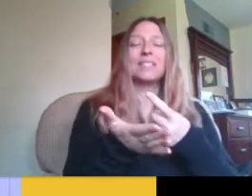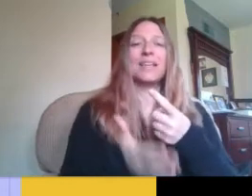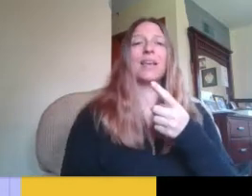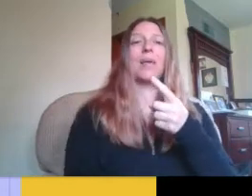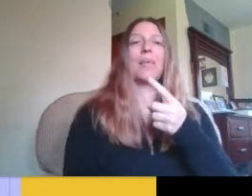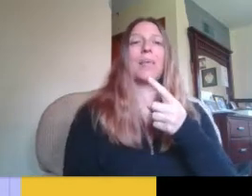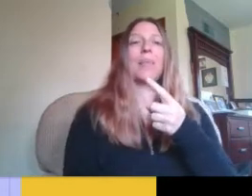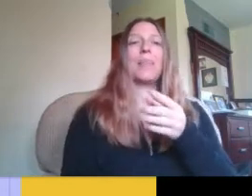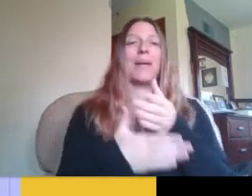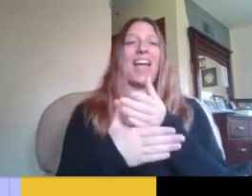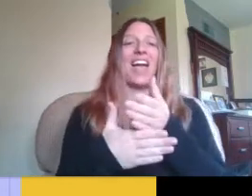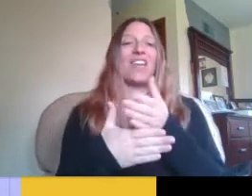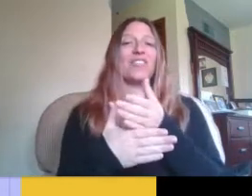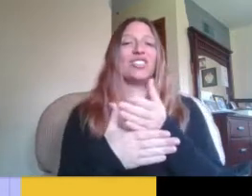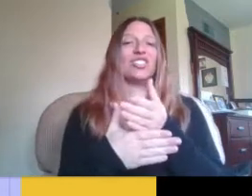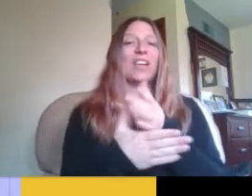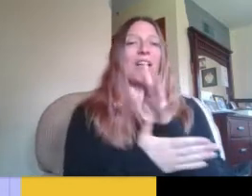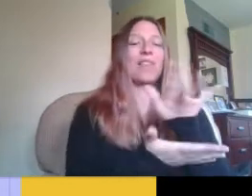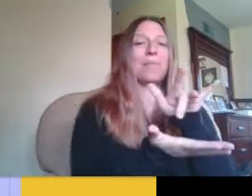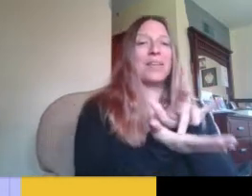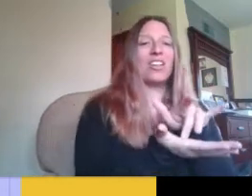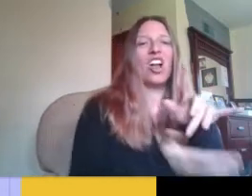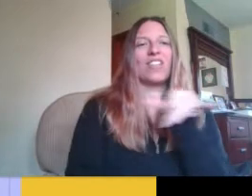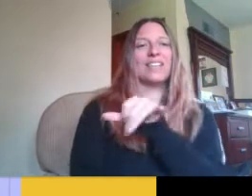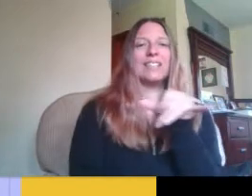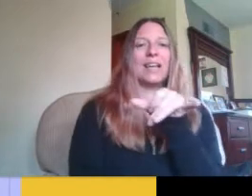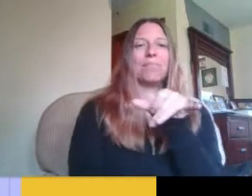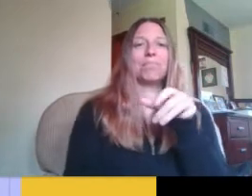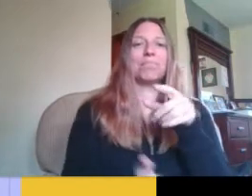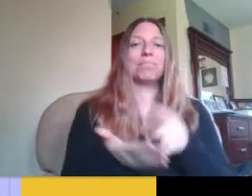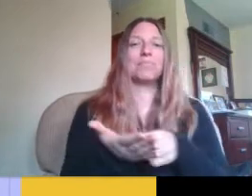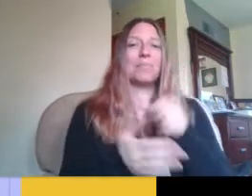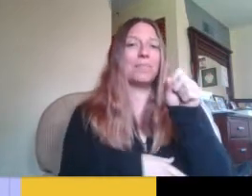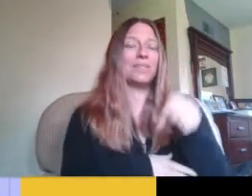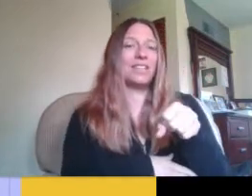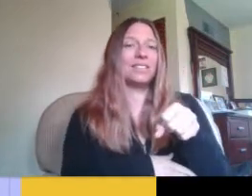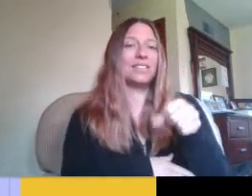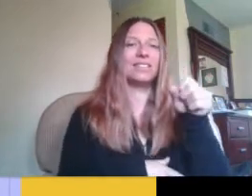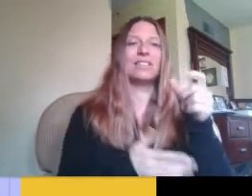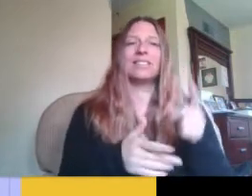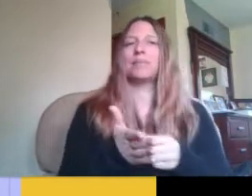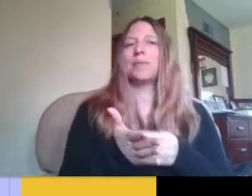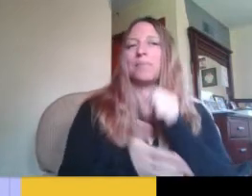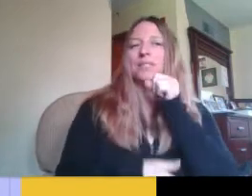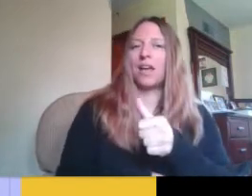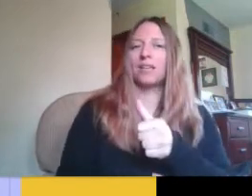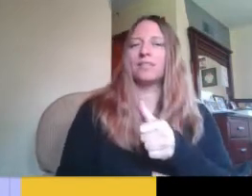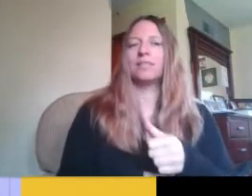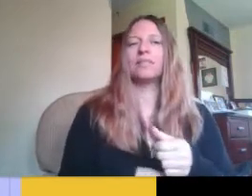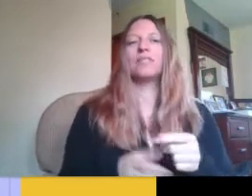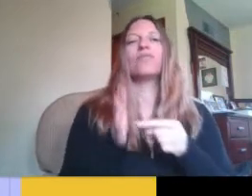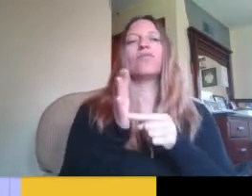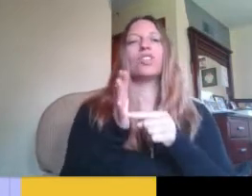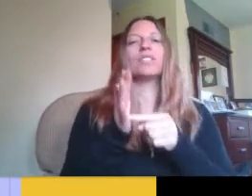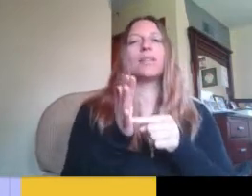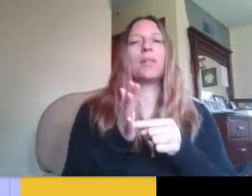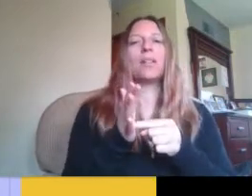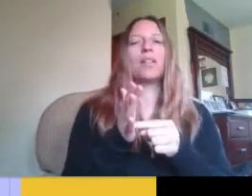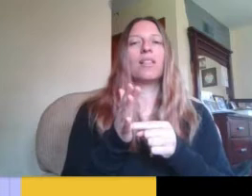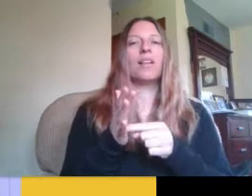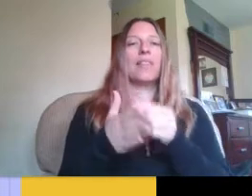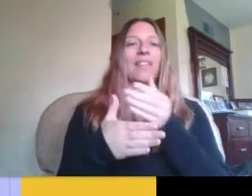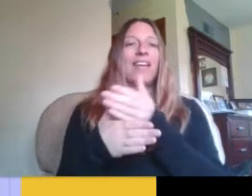same number, and sometimes they're not. In the case of our simple data set, 1, 2, 3, the median is 2, and the mean is also 2, as